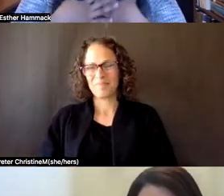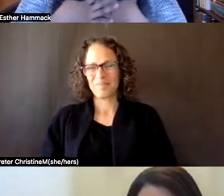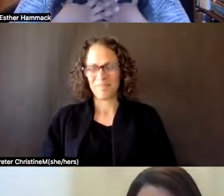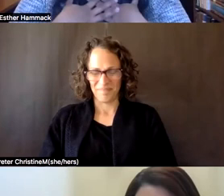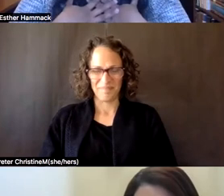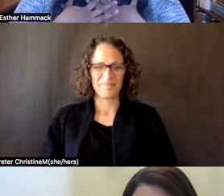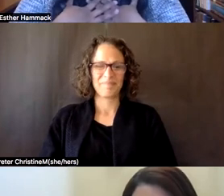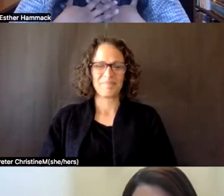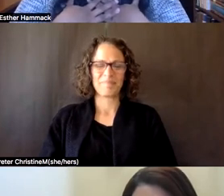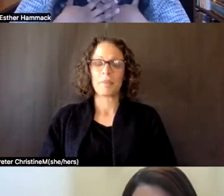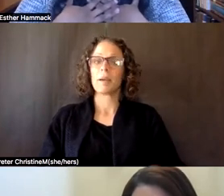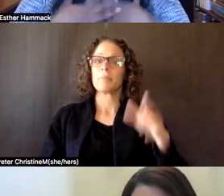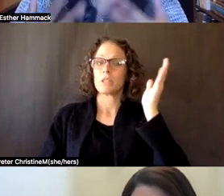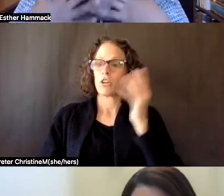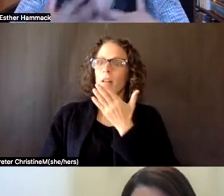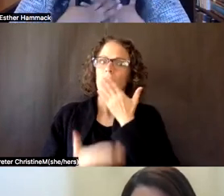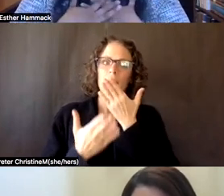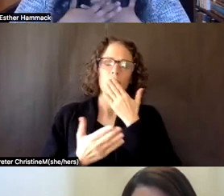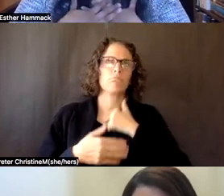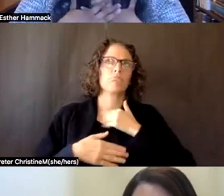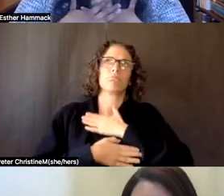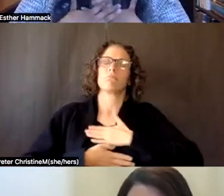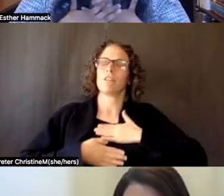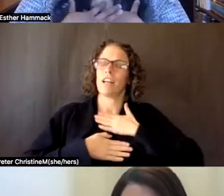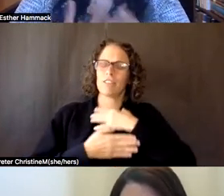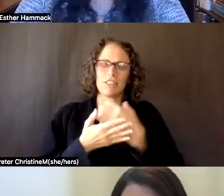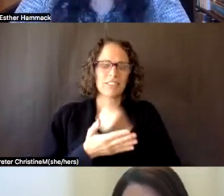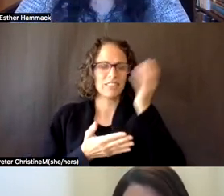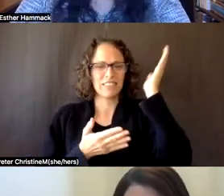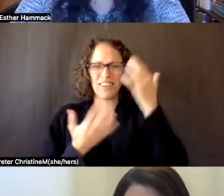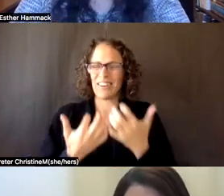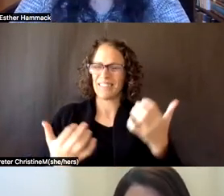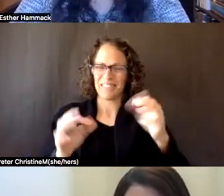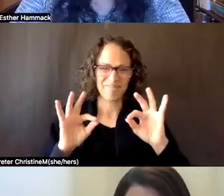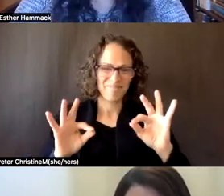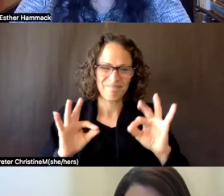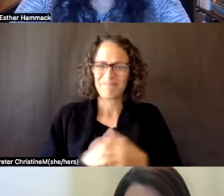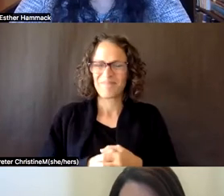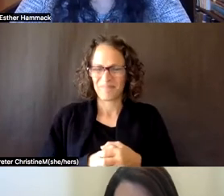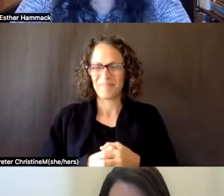much. It's been a pleasure. It's an absolute pleasure to be here and share this with you.